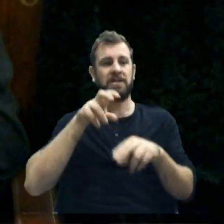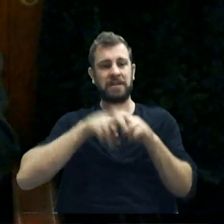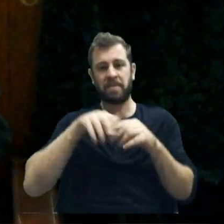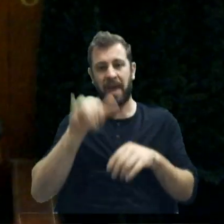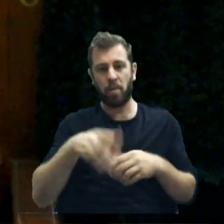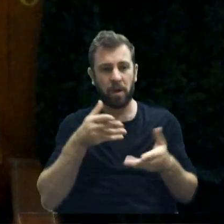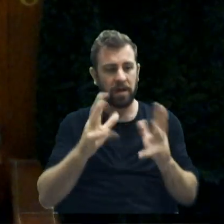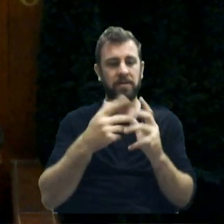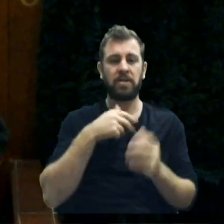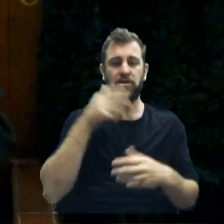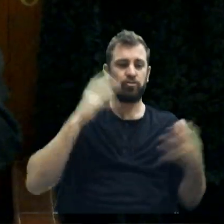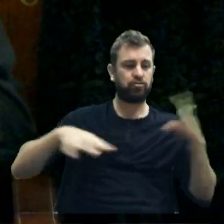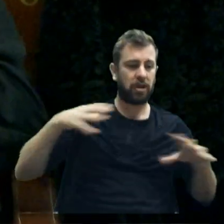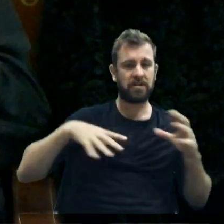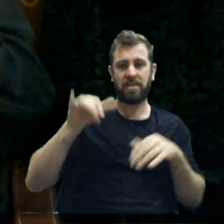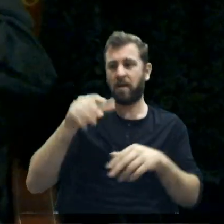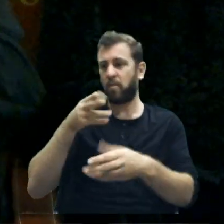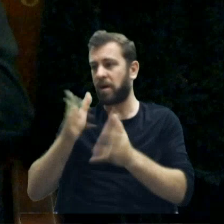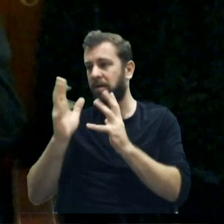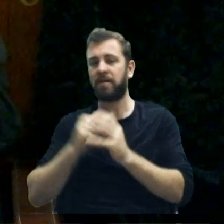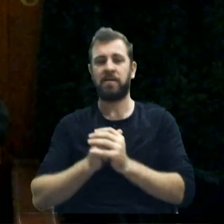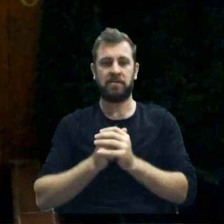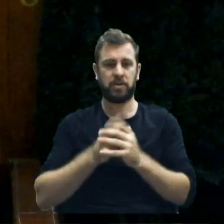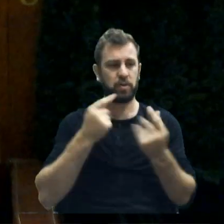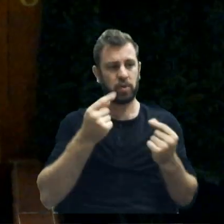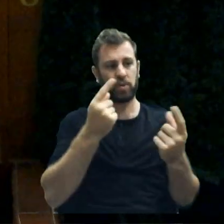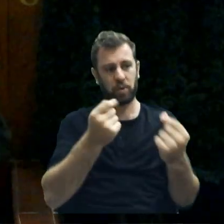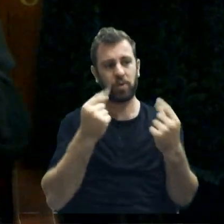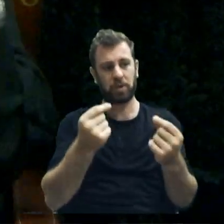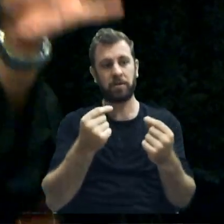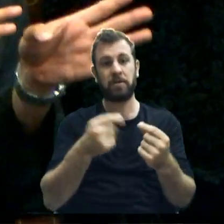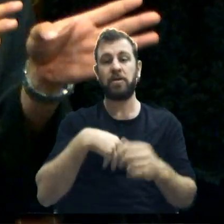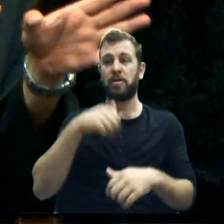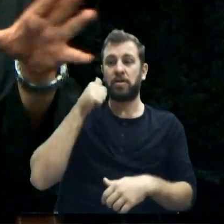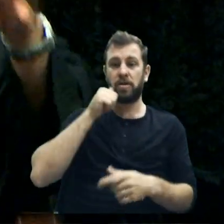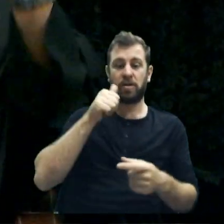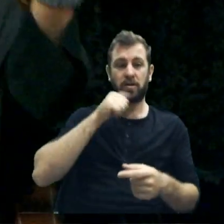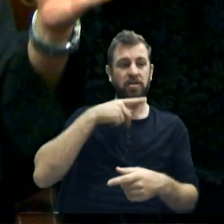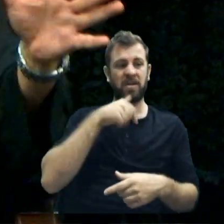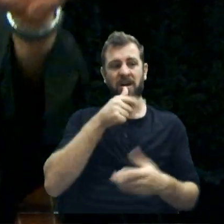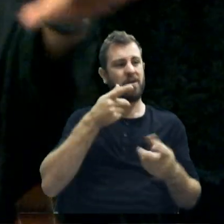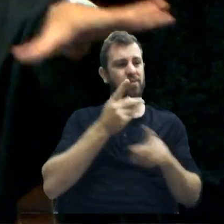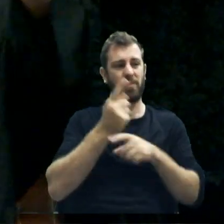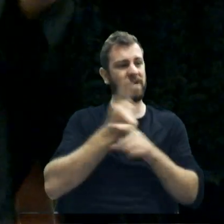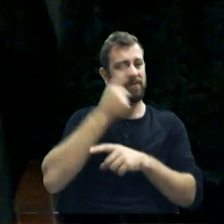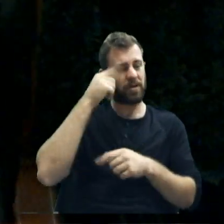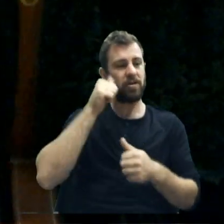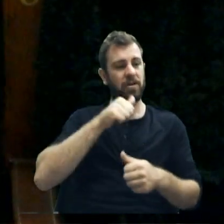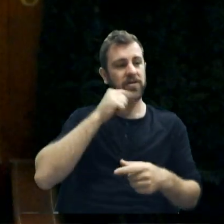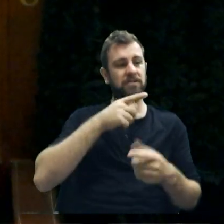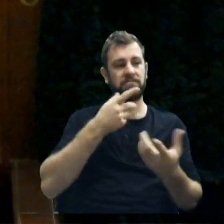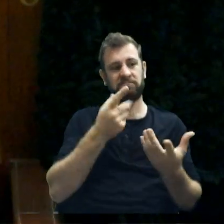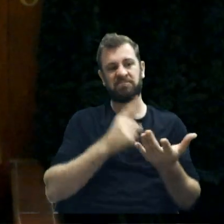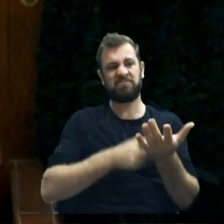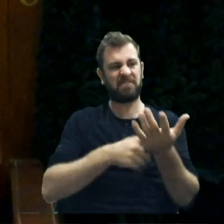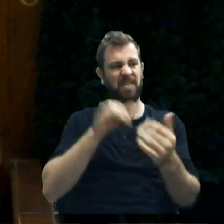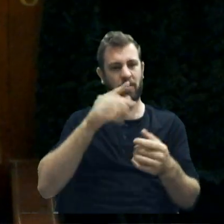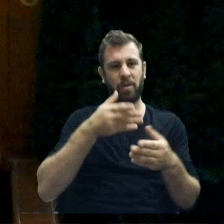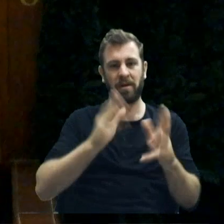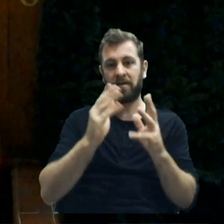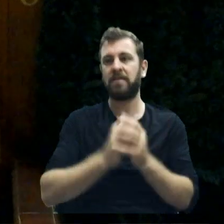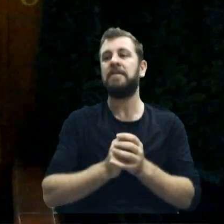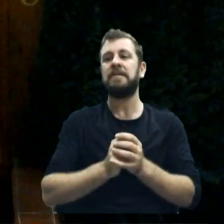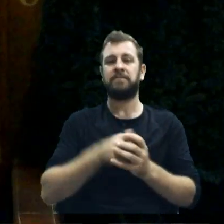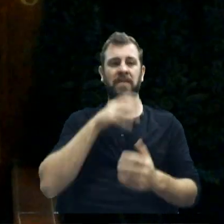this way, you don't speak this way. It's not munasib or appropriate for a girl to talk like that. And all of that from 9, 10, 12, 14, 18,